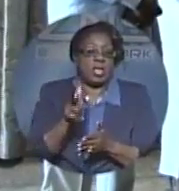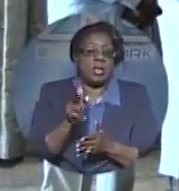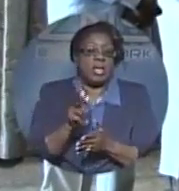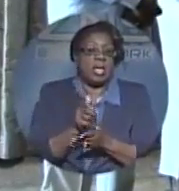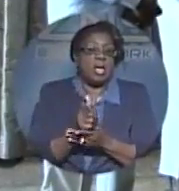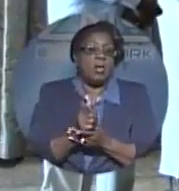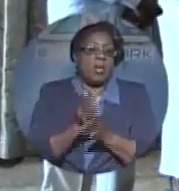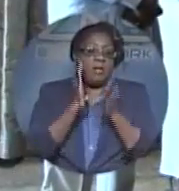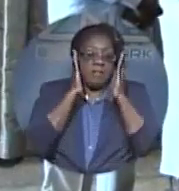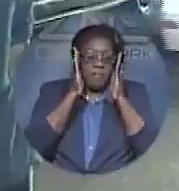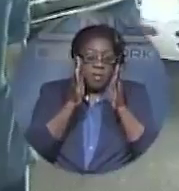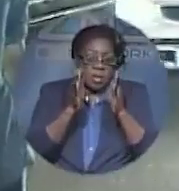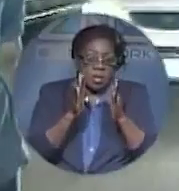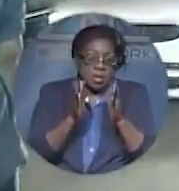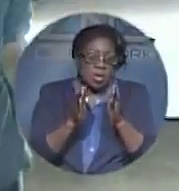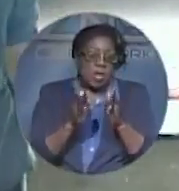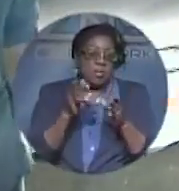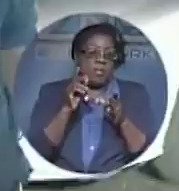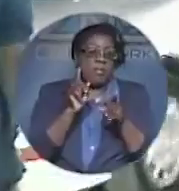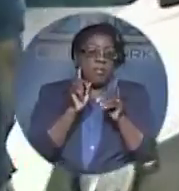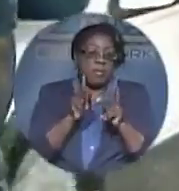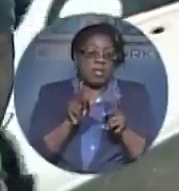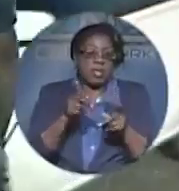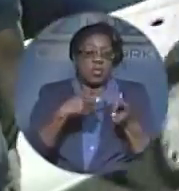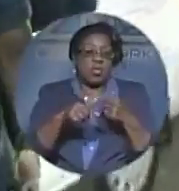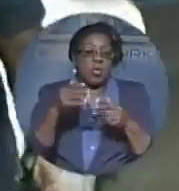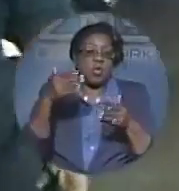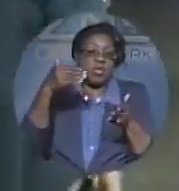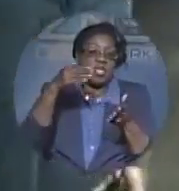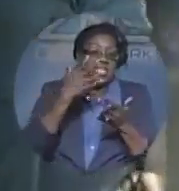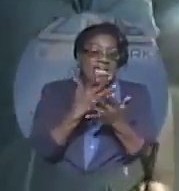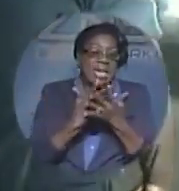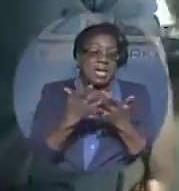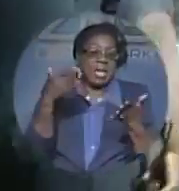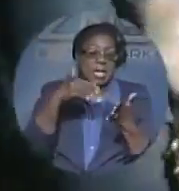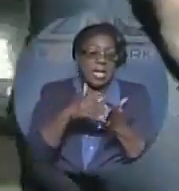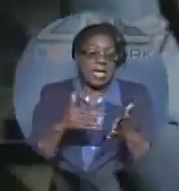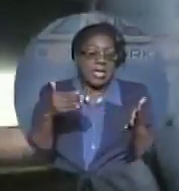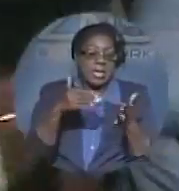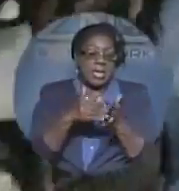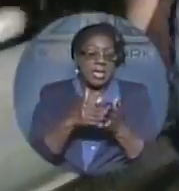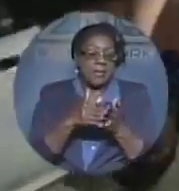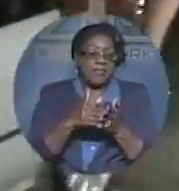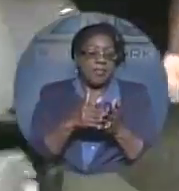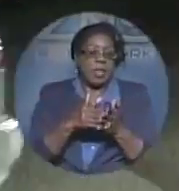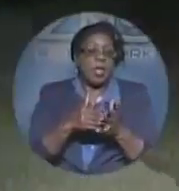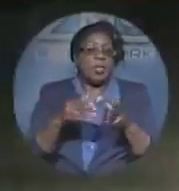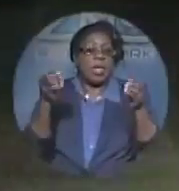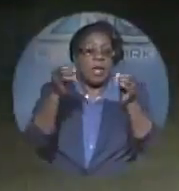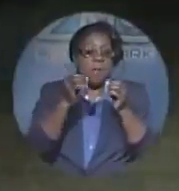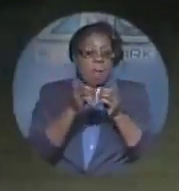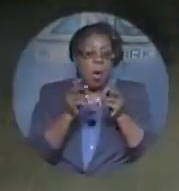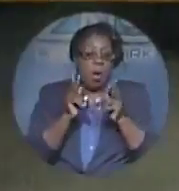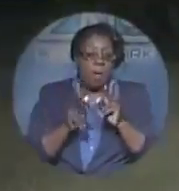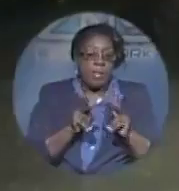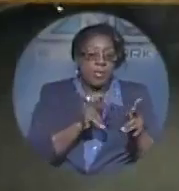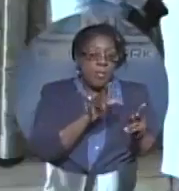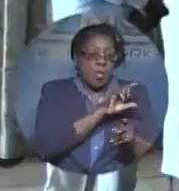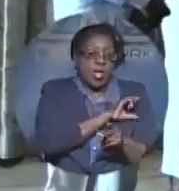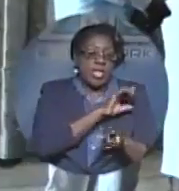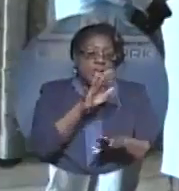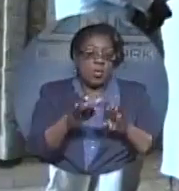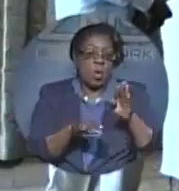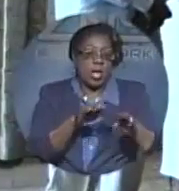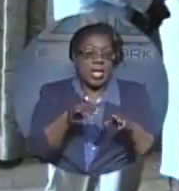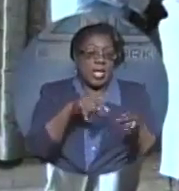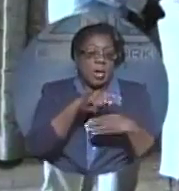repeat offenders. And there's more. Saturation patrols in crime hotspots